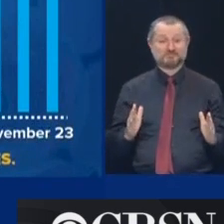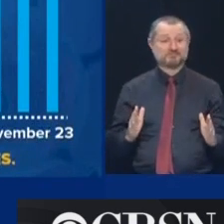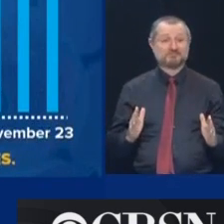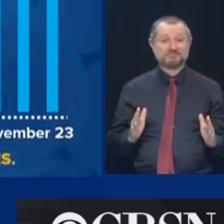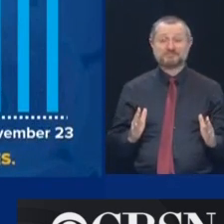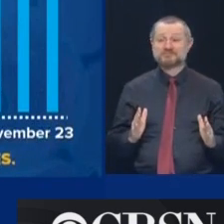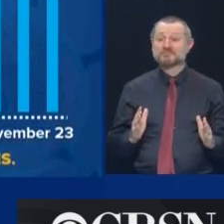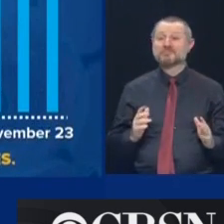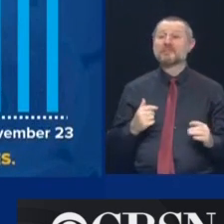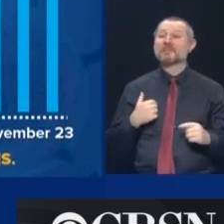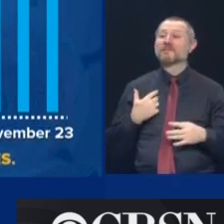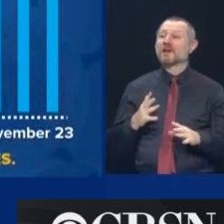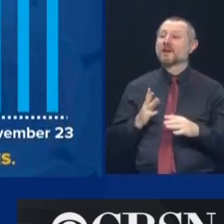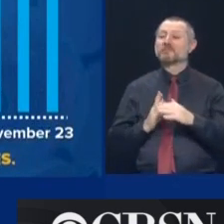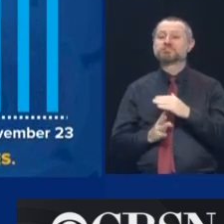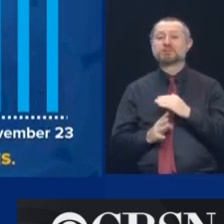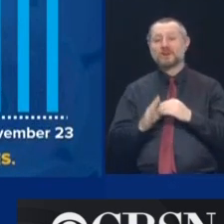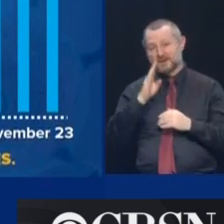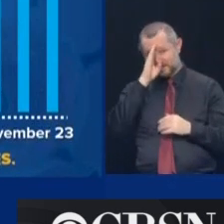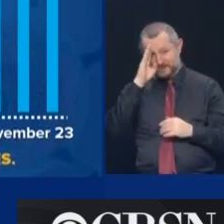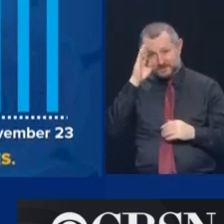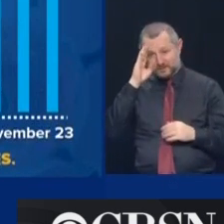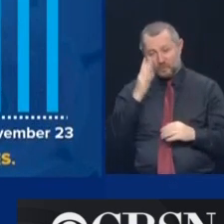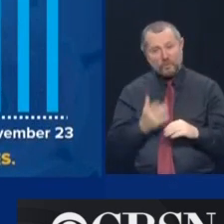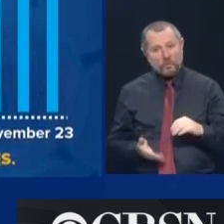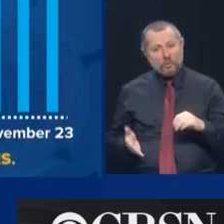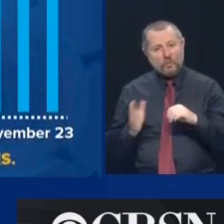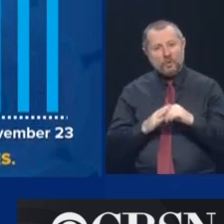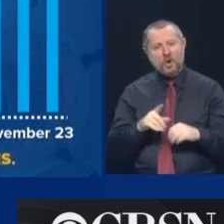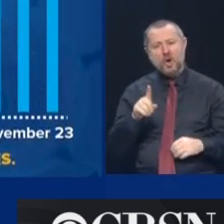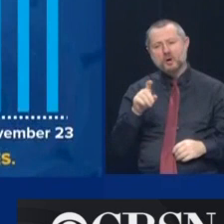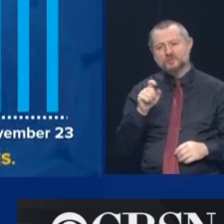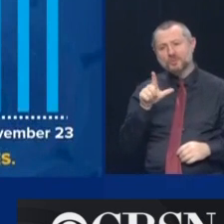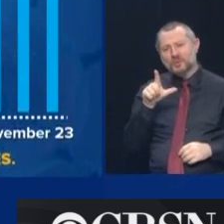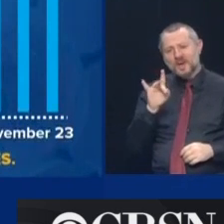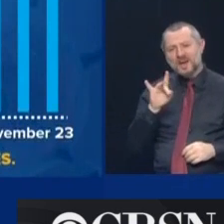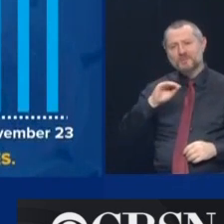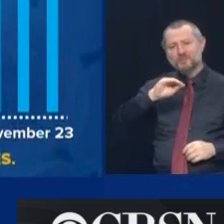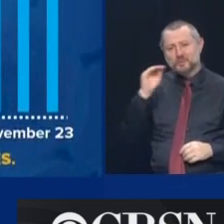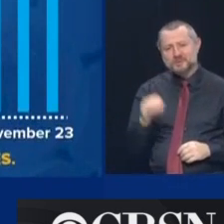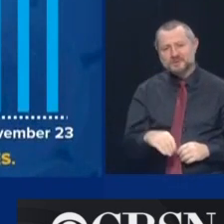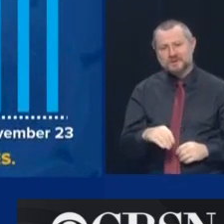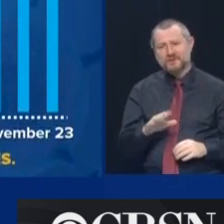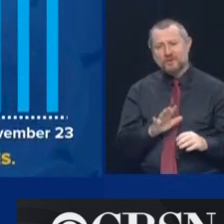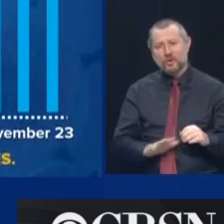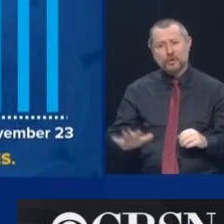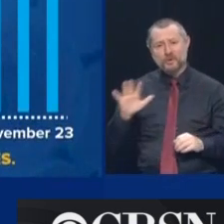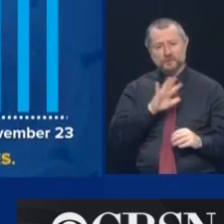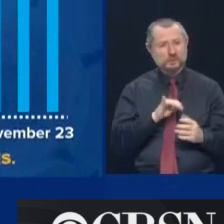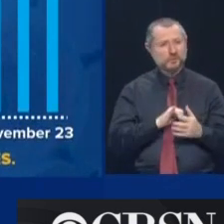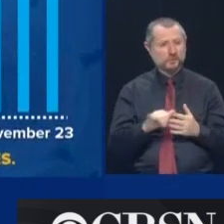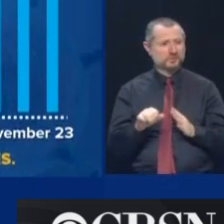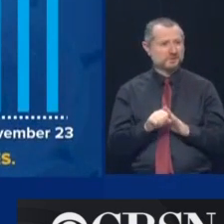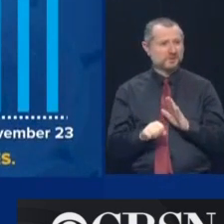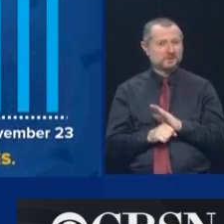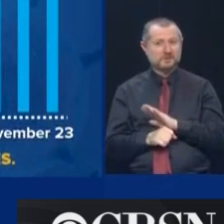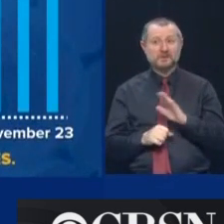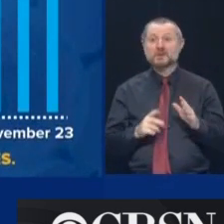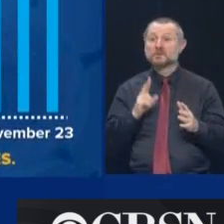statewide hospitalization rate has increased 128%. That means that line is going